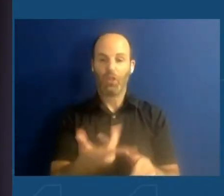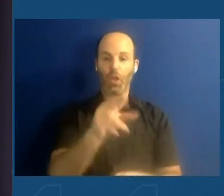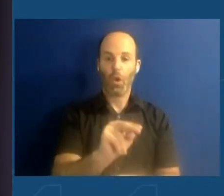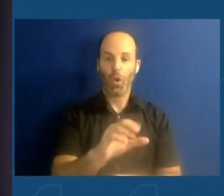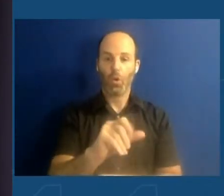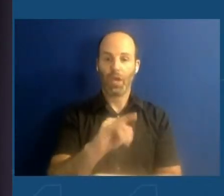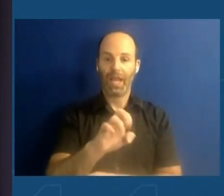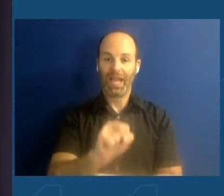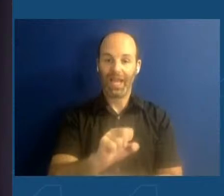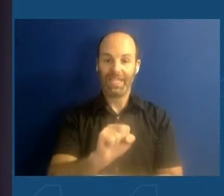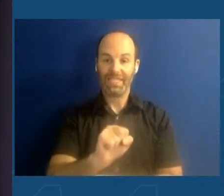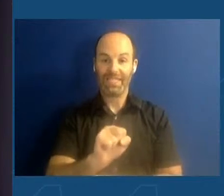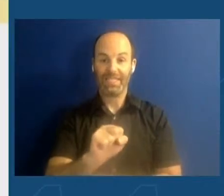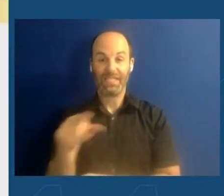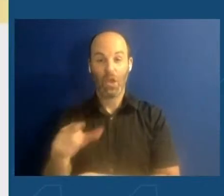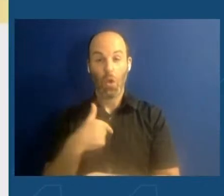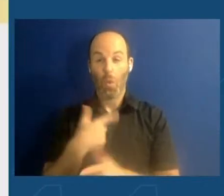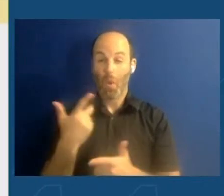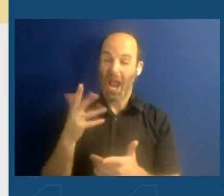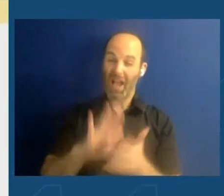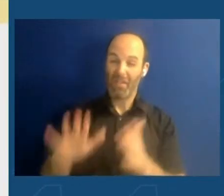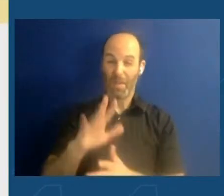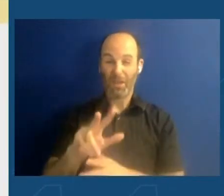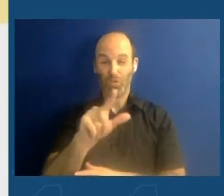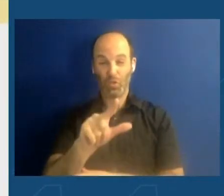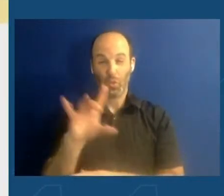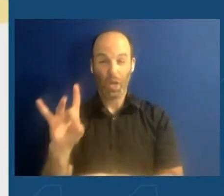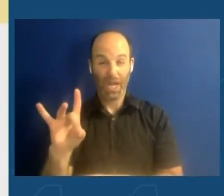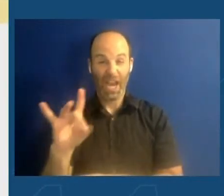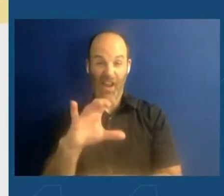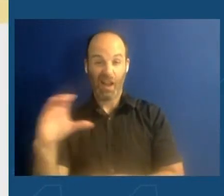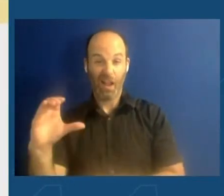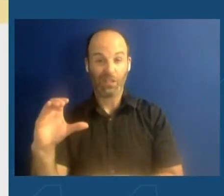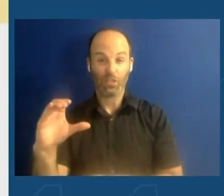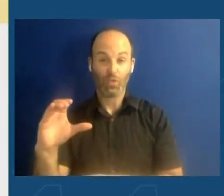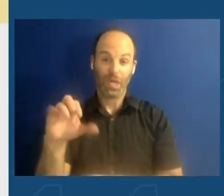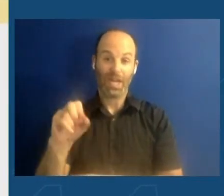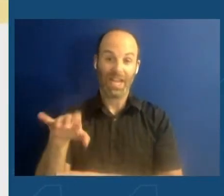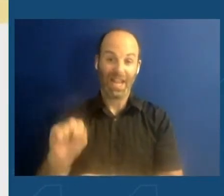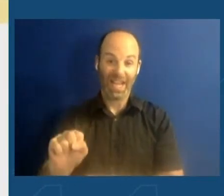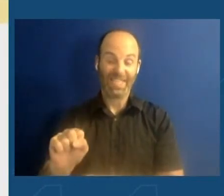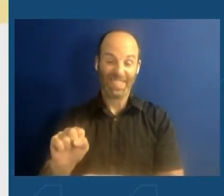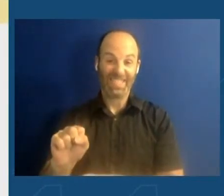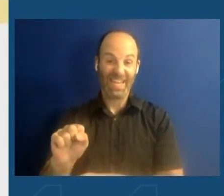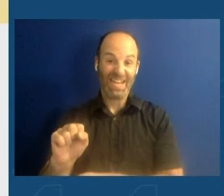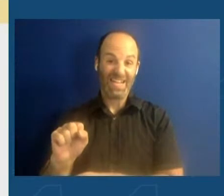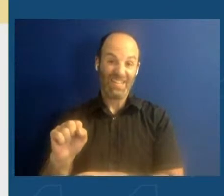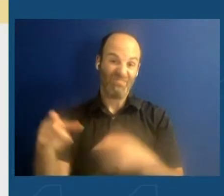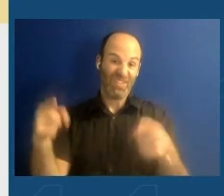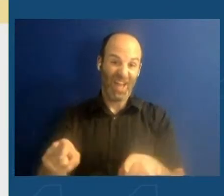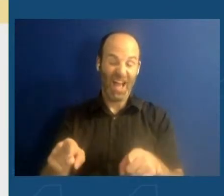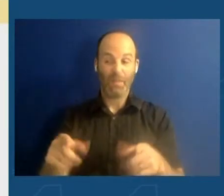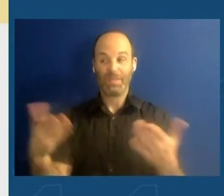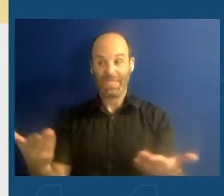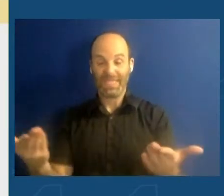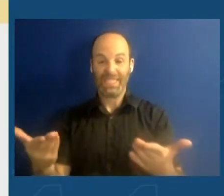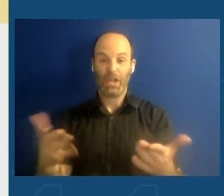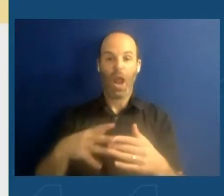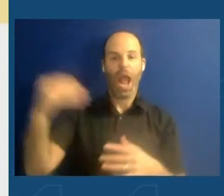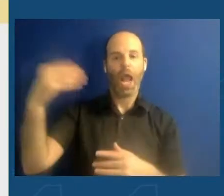nearly 2,800 cases that have been diagnosed in outside of the New York